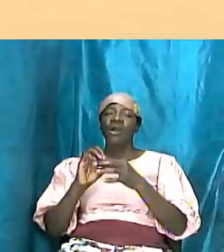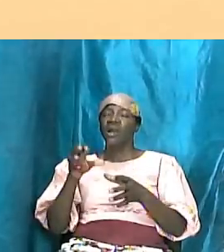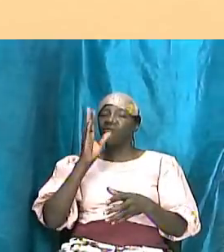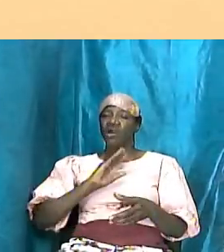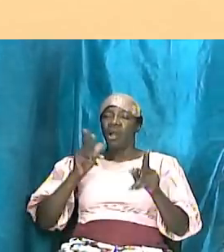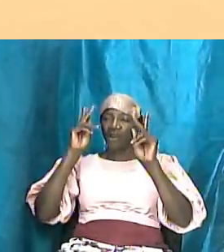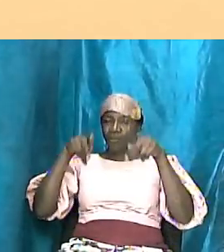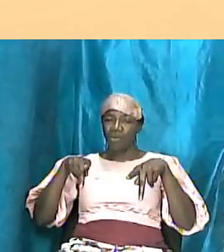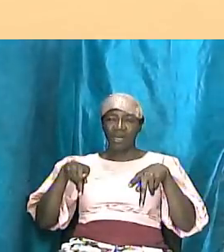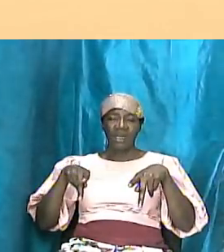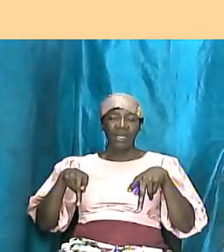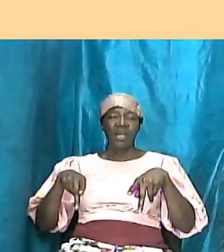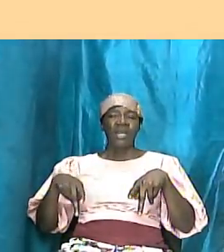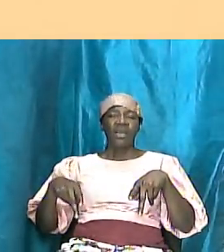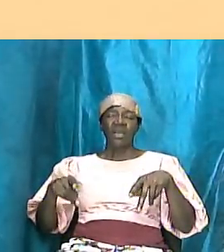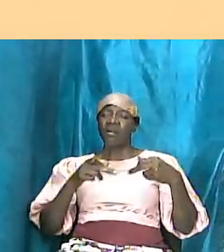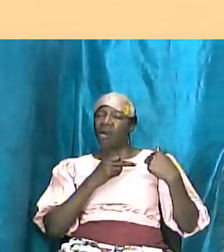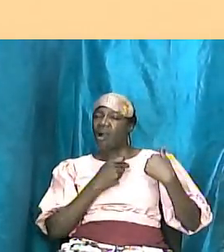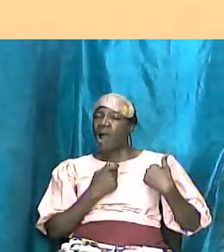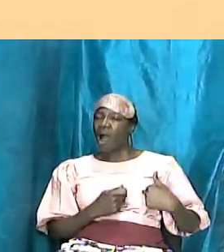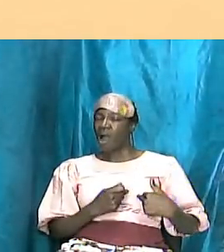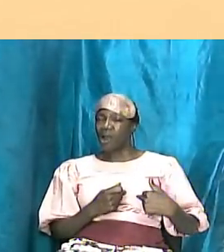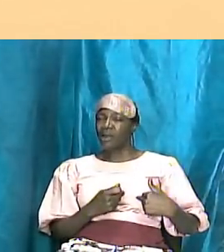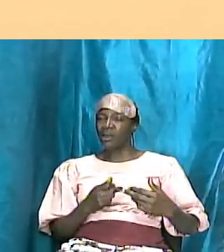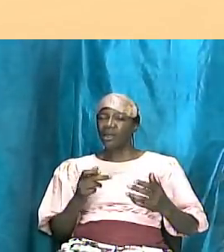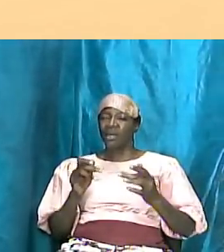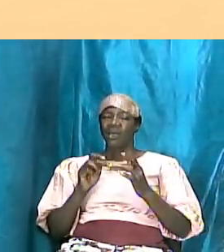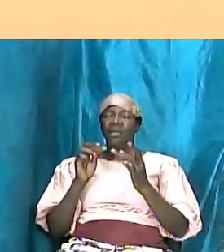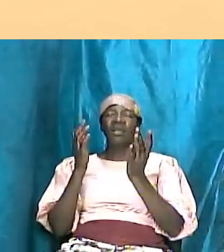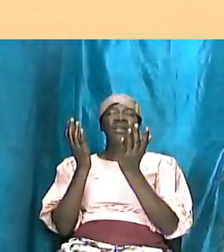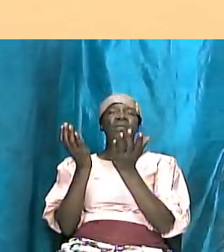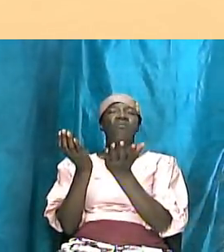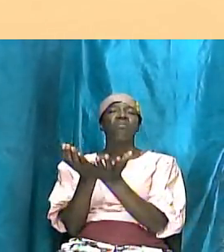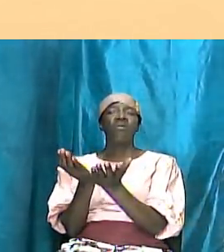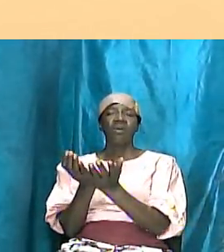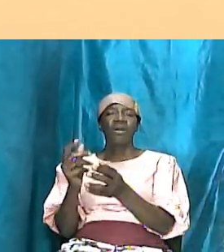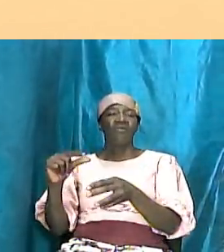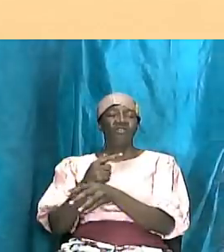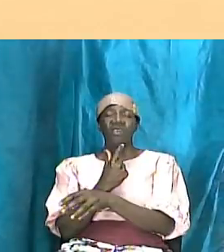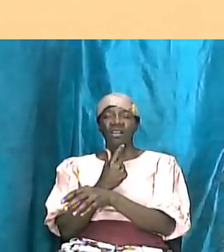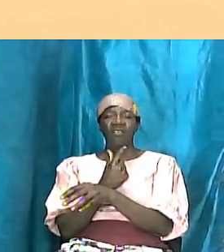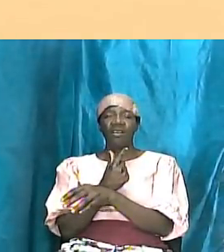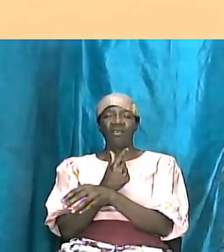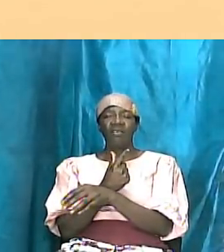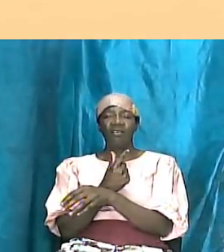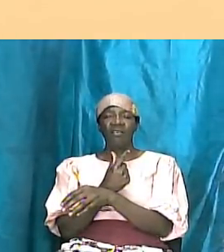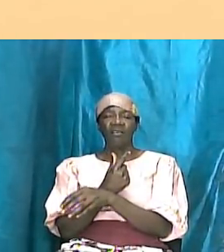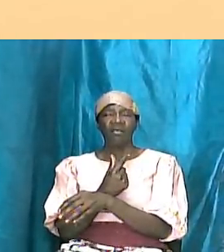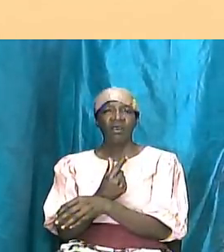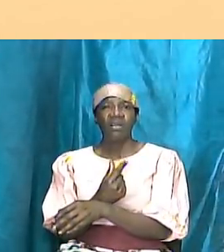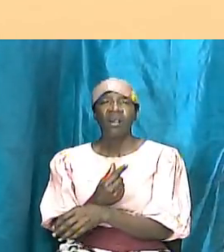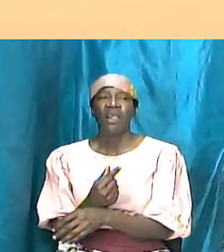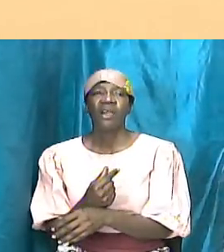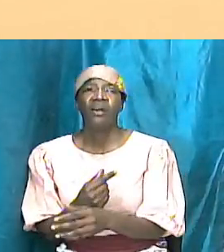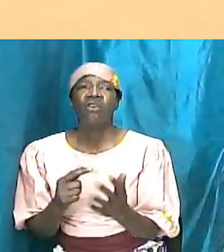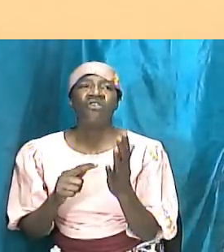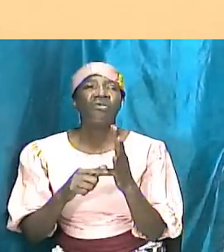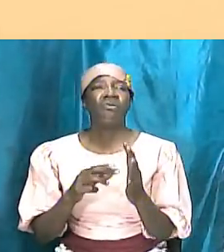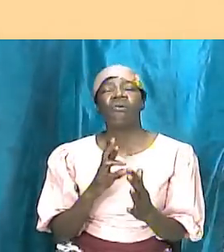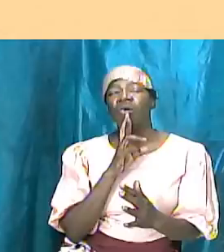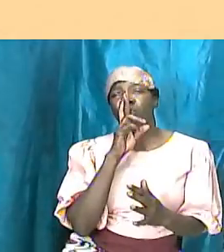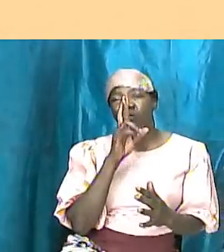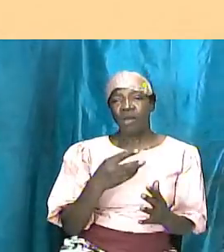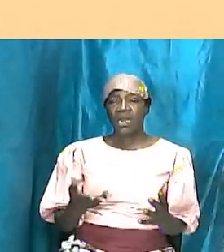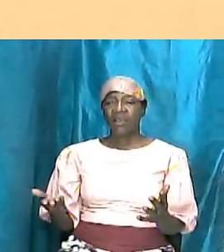into our consciousness, that the book of Genesis outlines real events